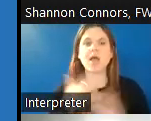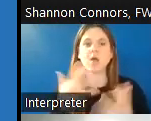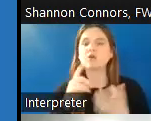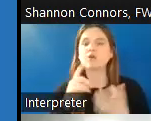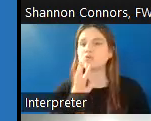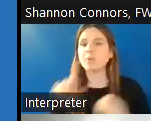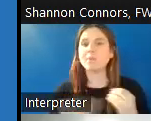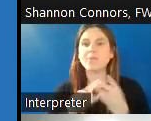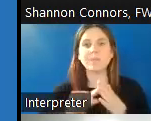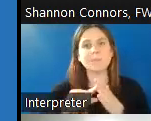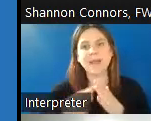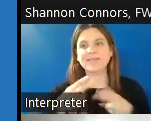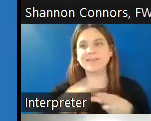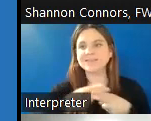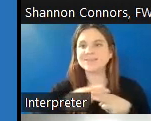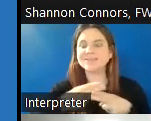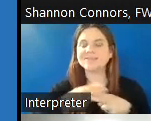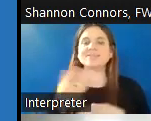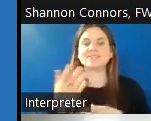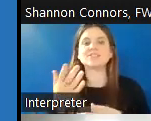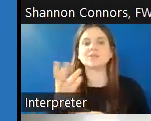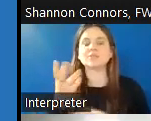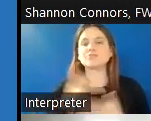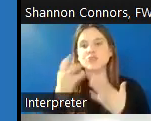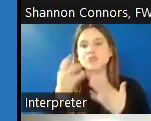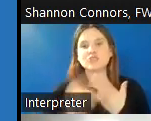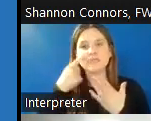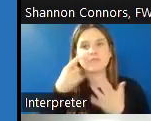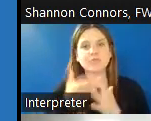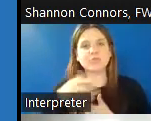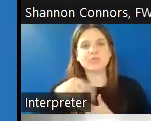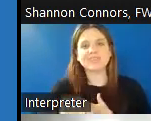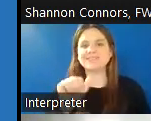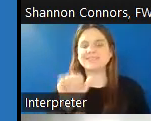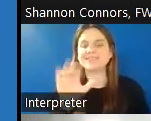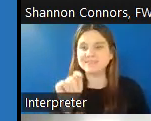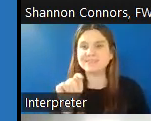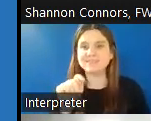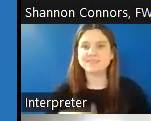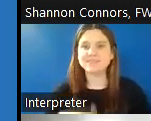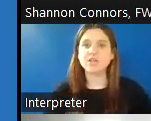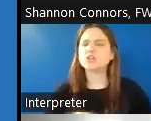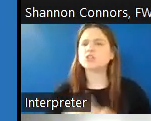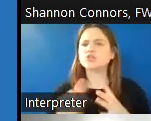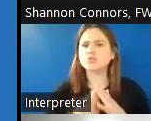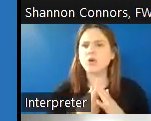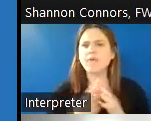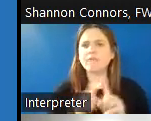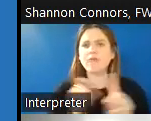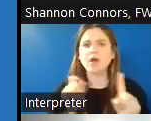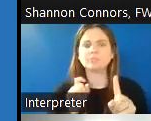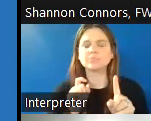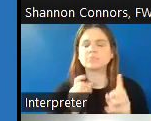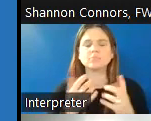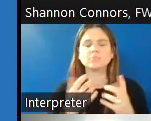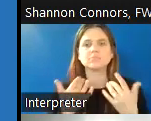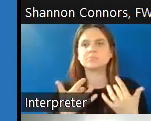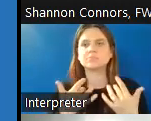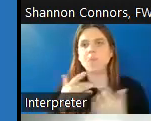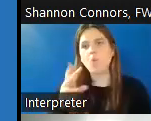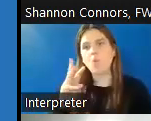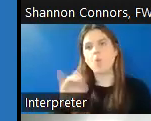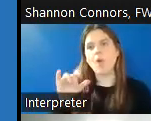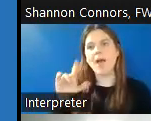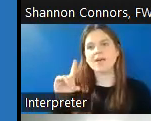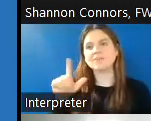project through the Tribal Forest Protection Act. And that stemmed from just a quick conversation with our wildlife